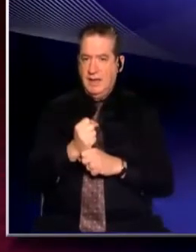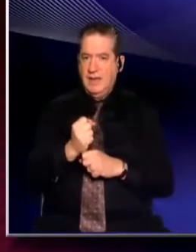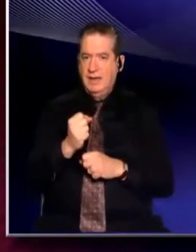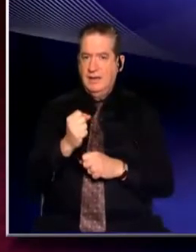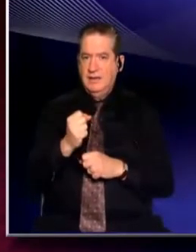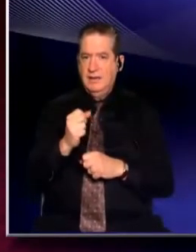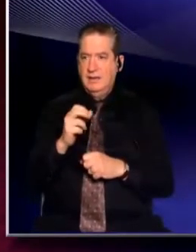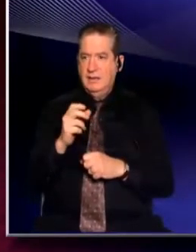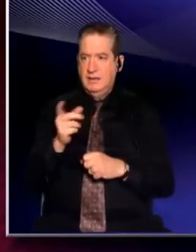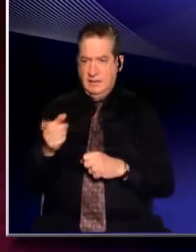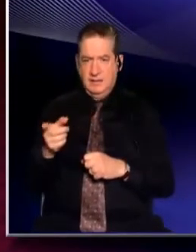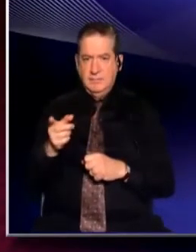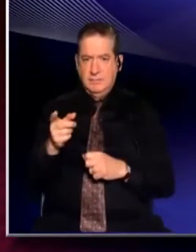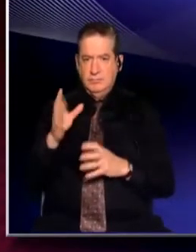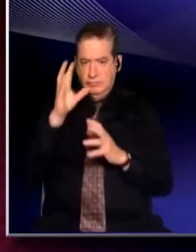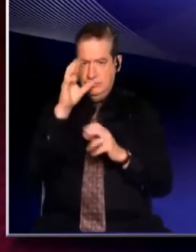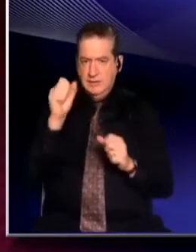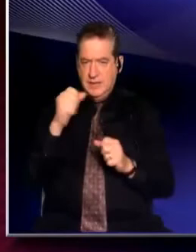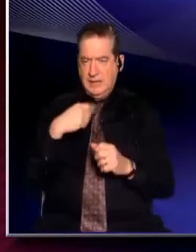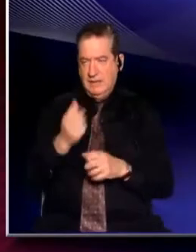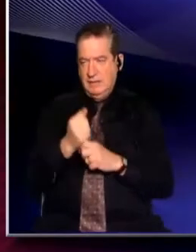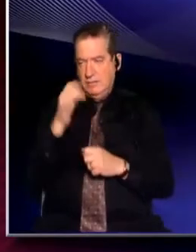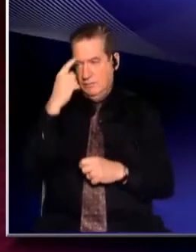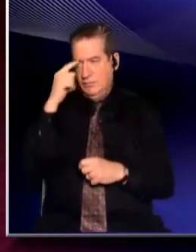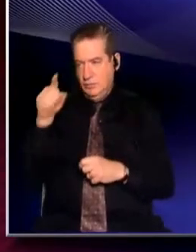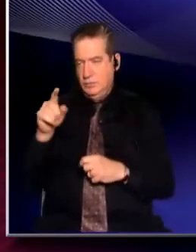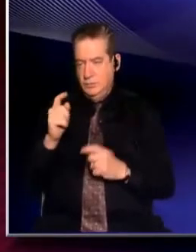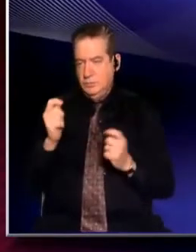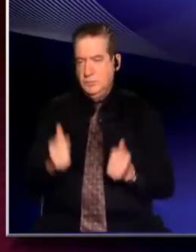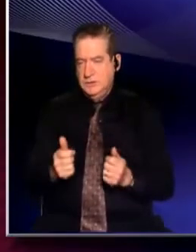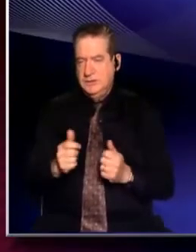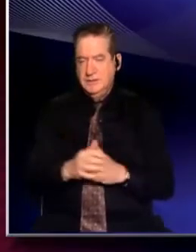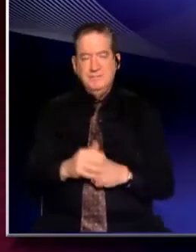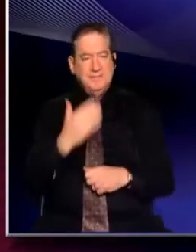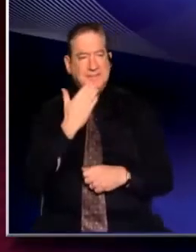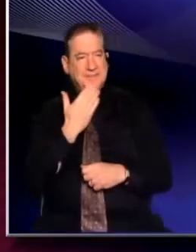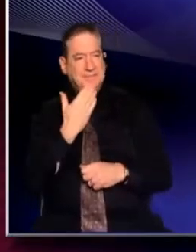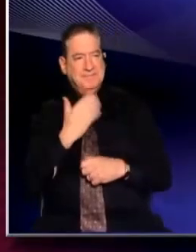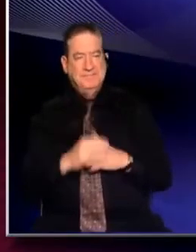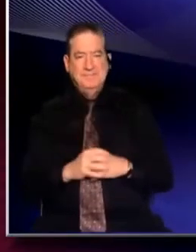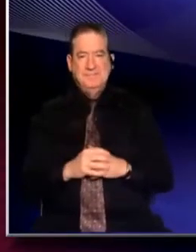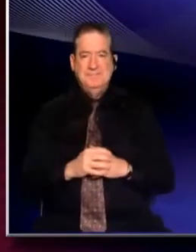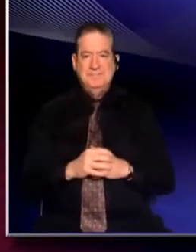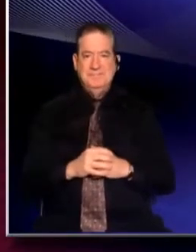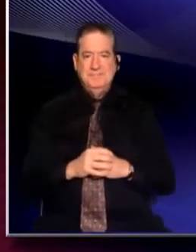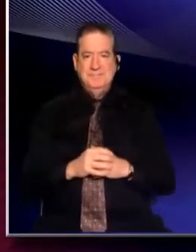Nigro, President Sims, but I can get that for you very quickly. All right, thank you.